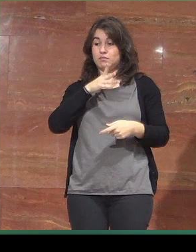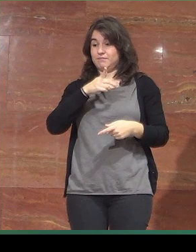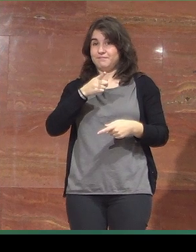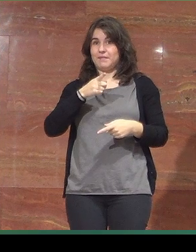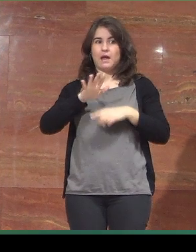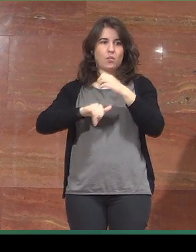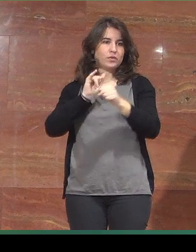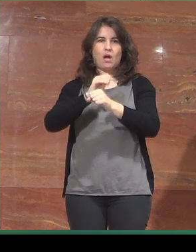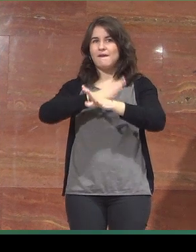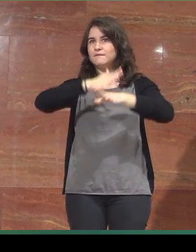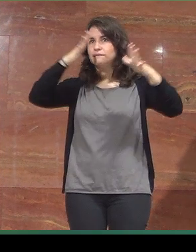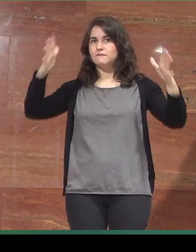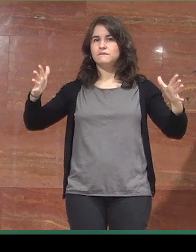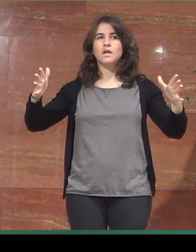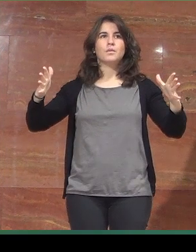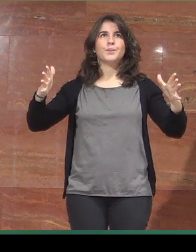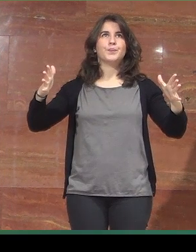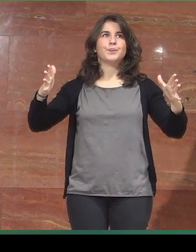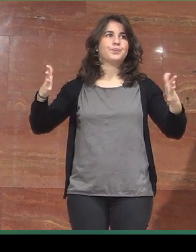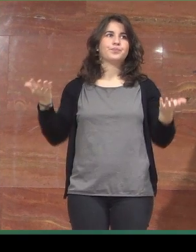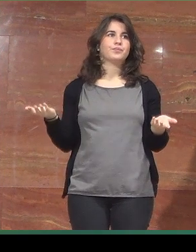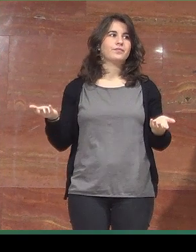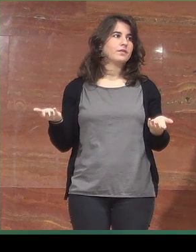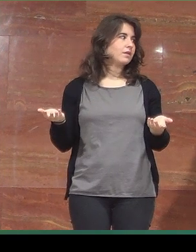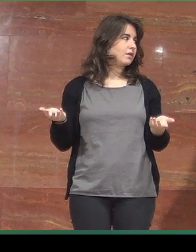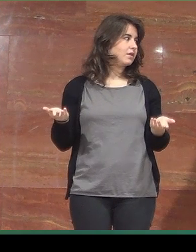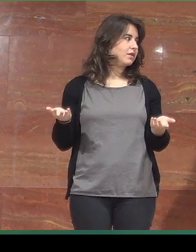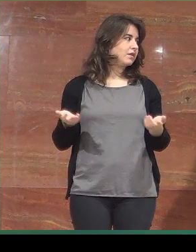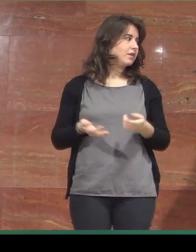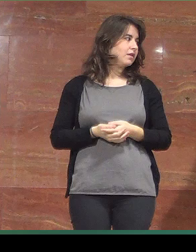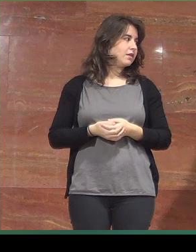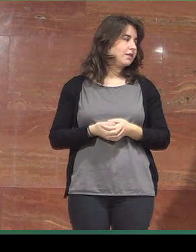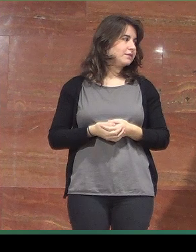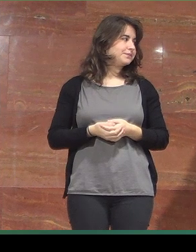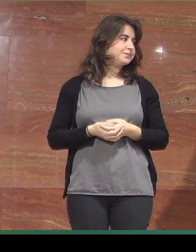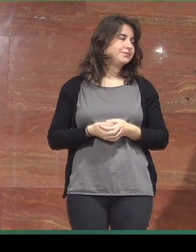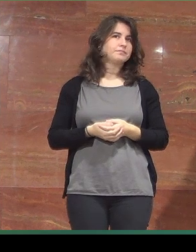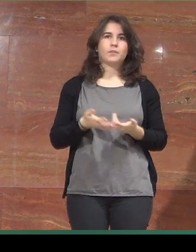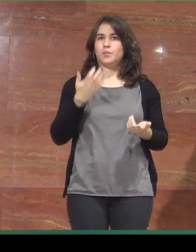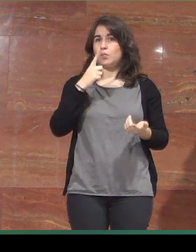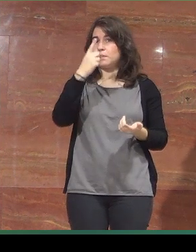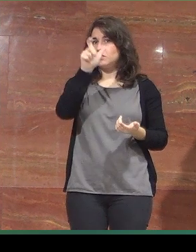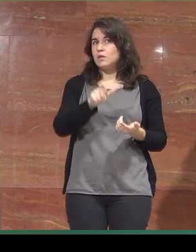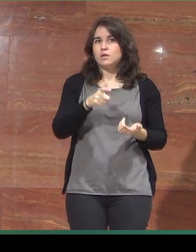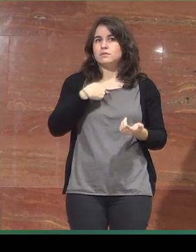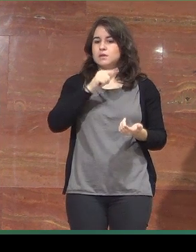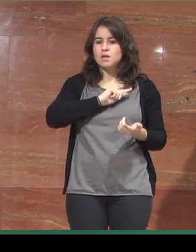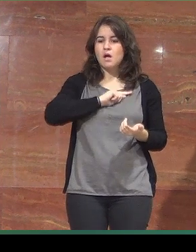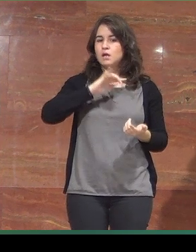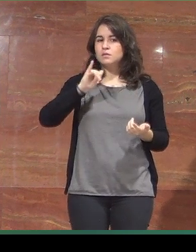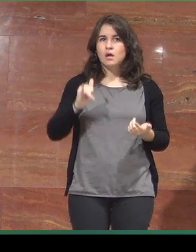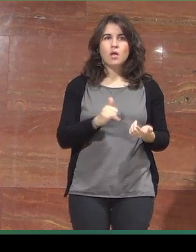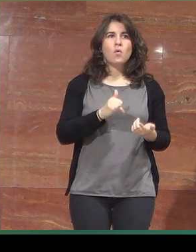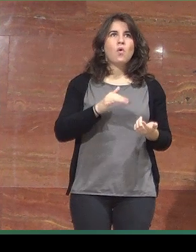to the city you flew from. So you get very tired, and on top of that, having to try all the time to think, where am I